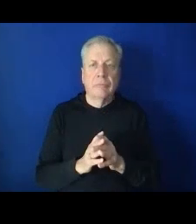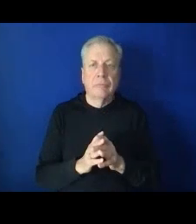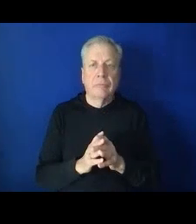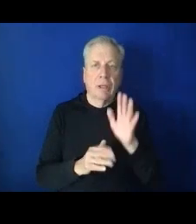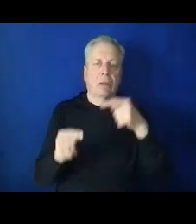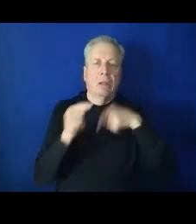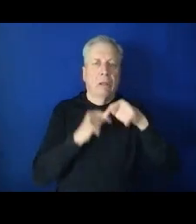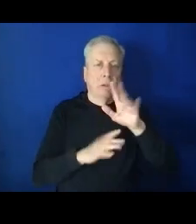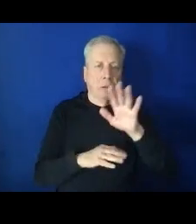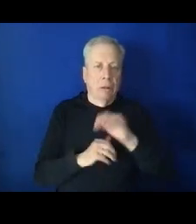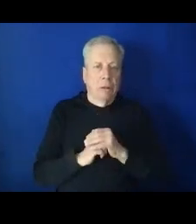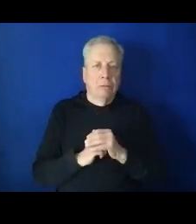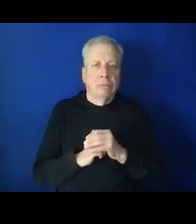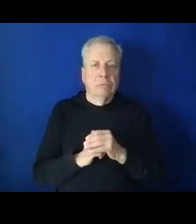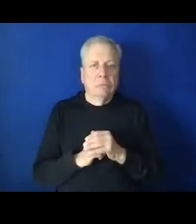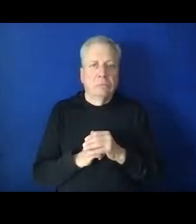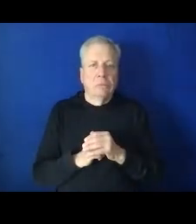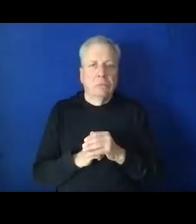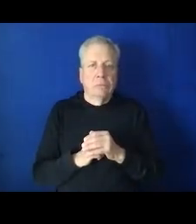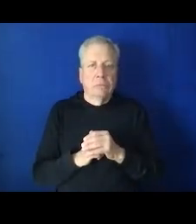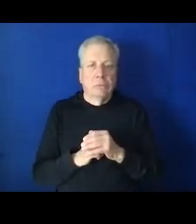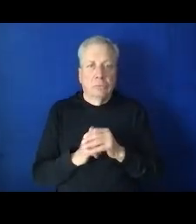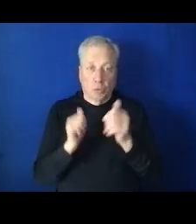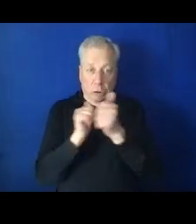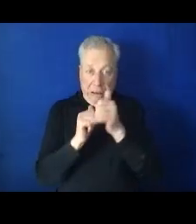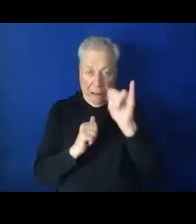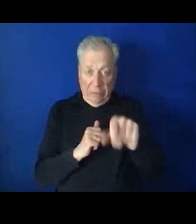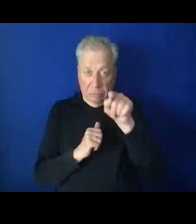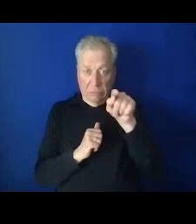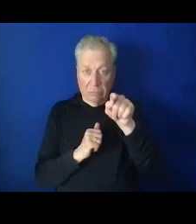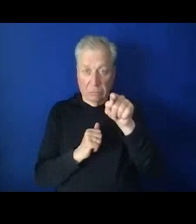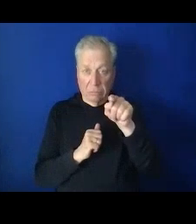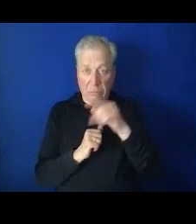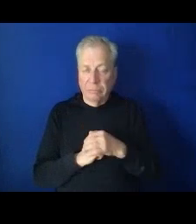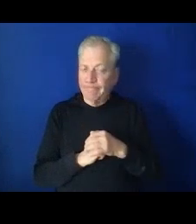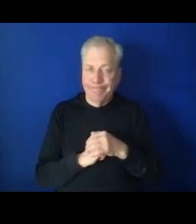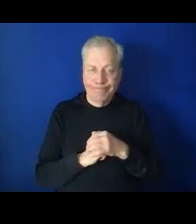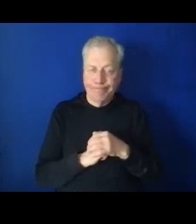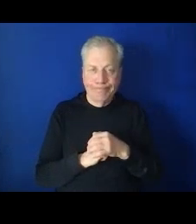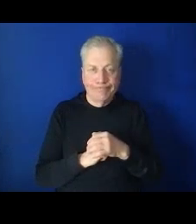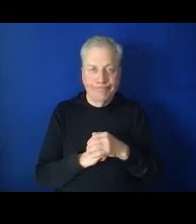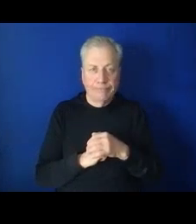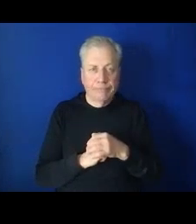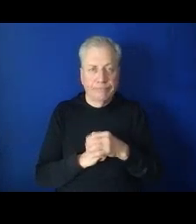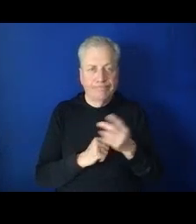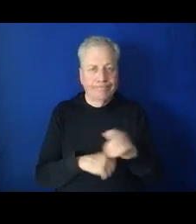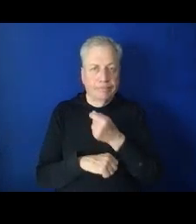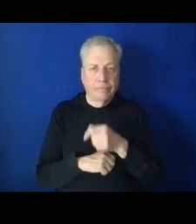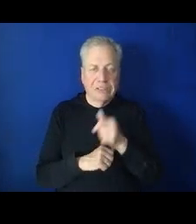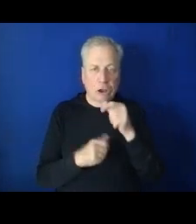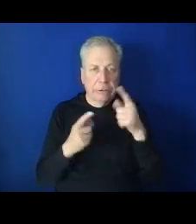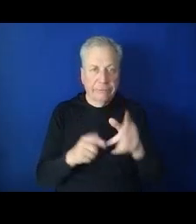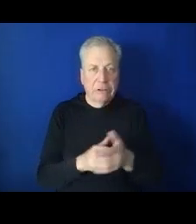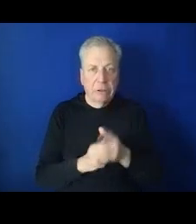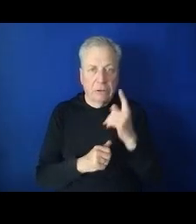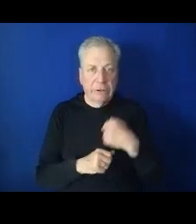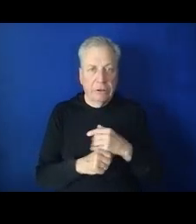one. So with this, shoot, this is not working out very well for